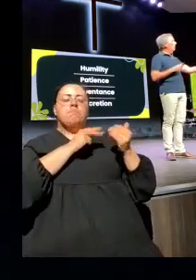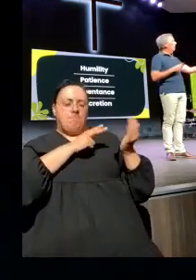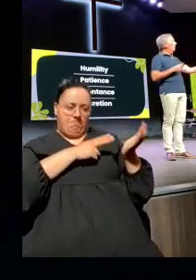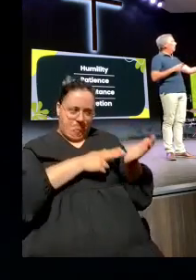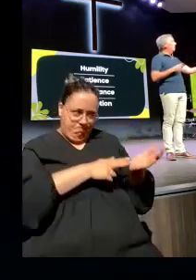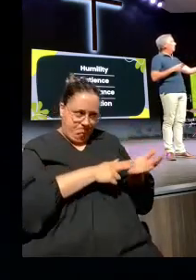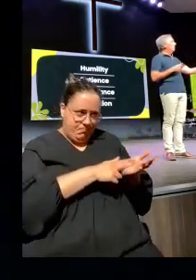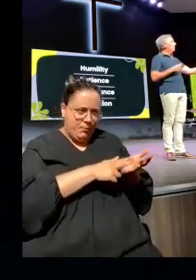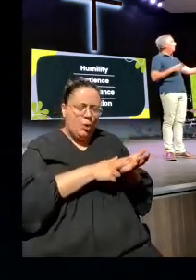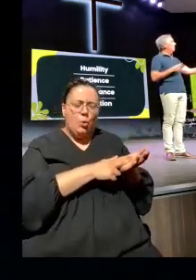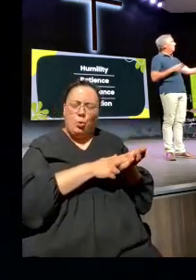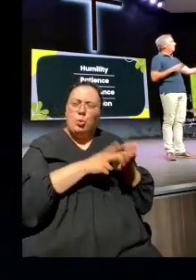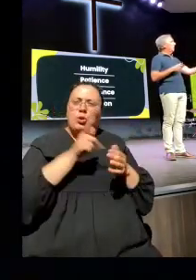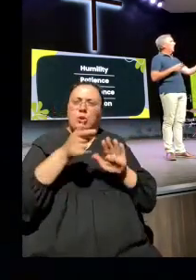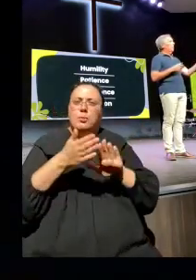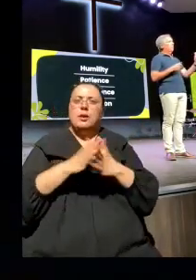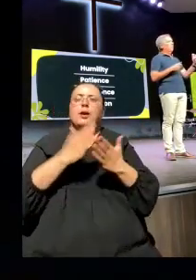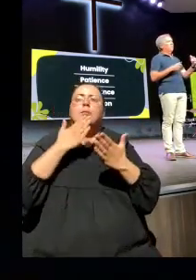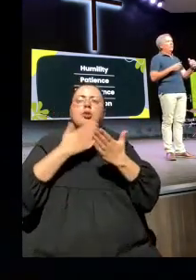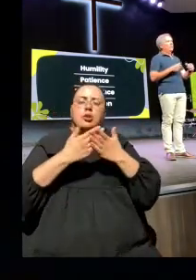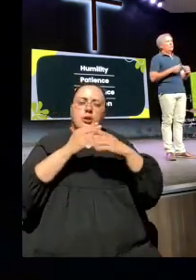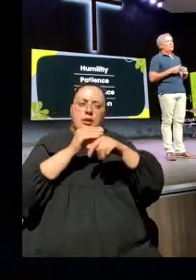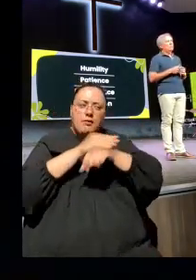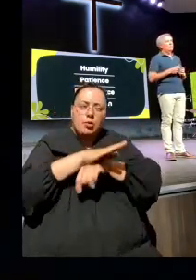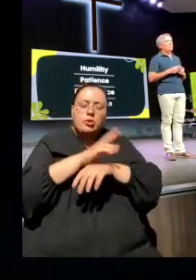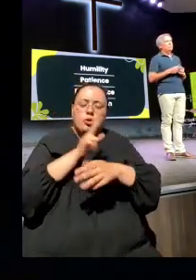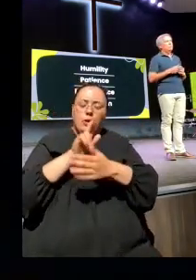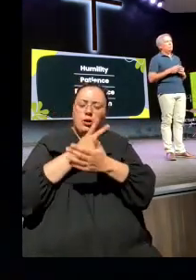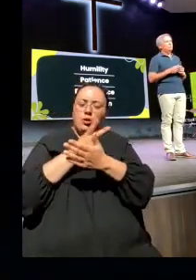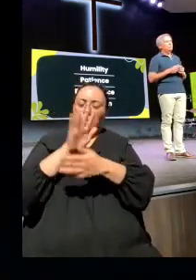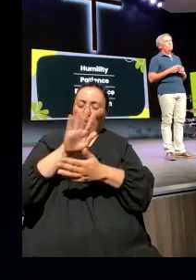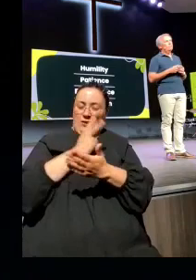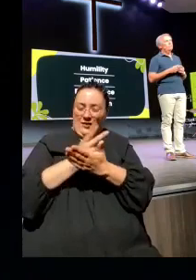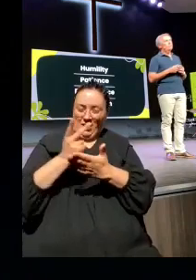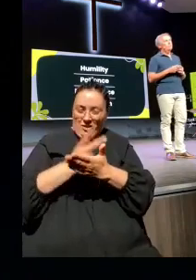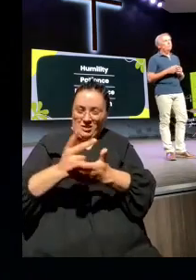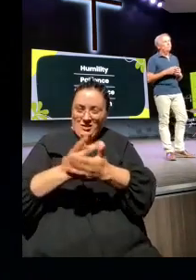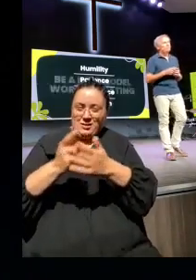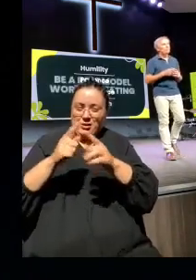good influence out of your failures.